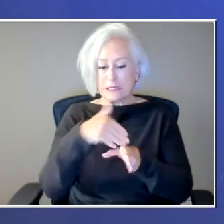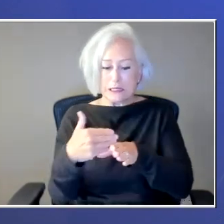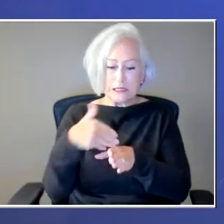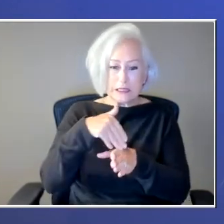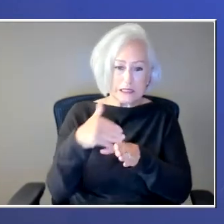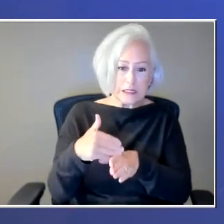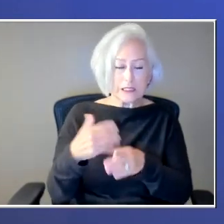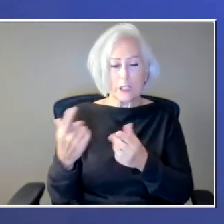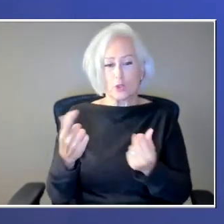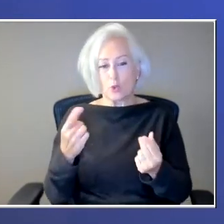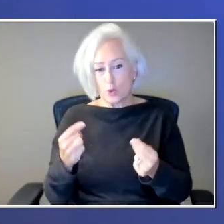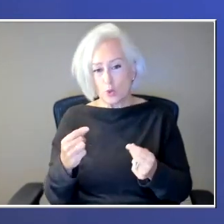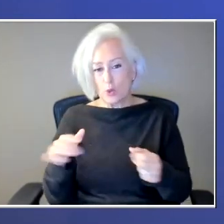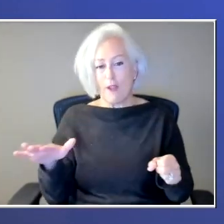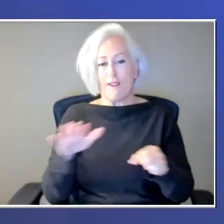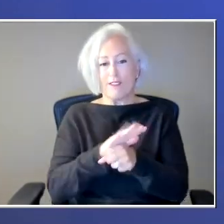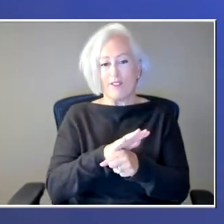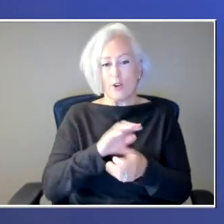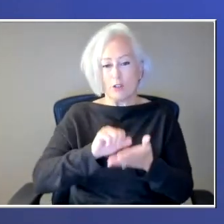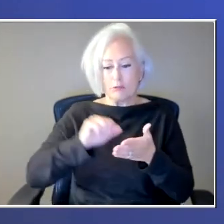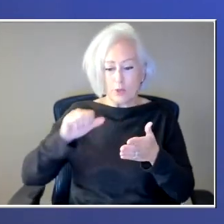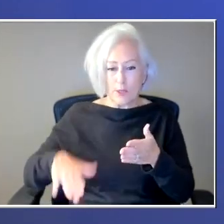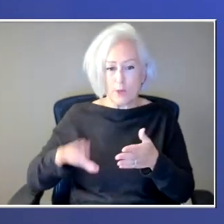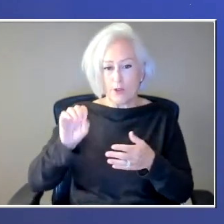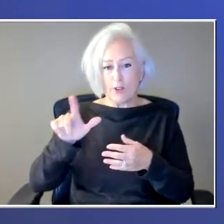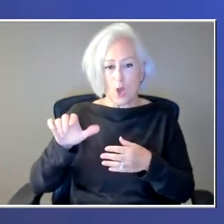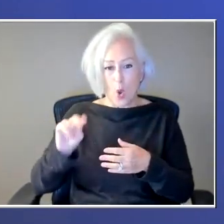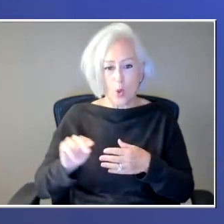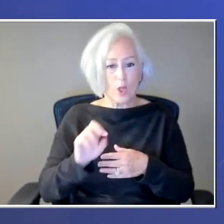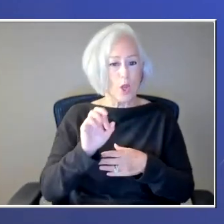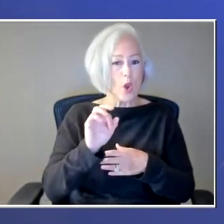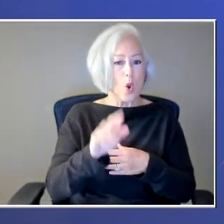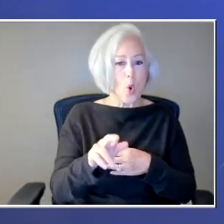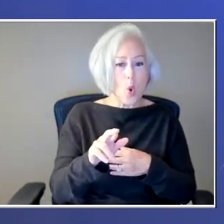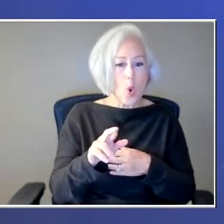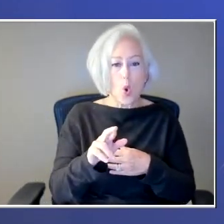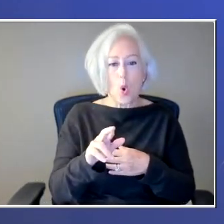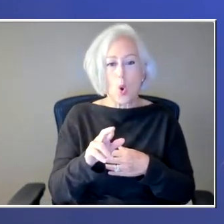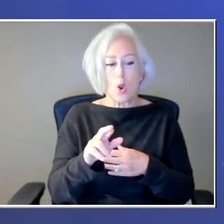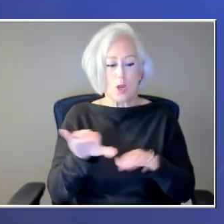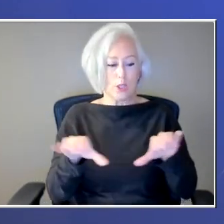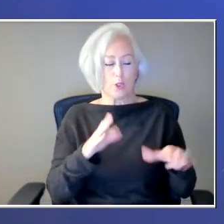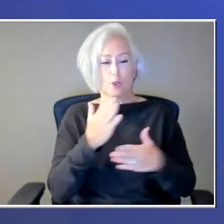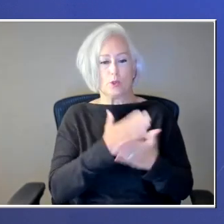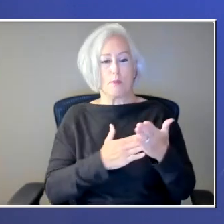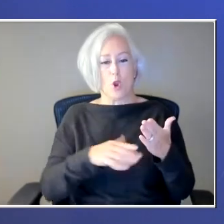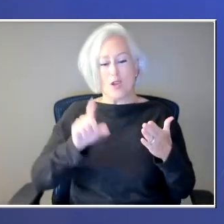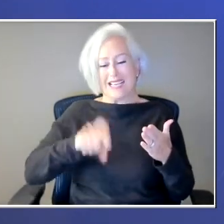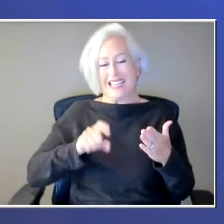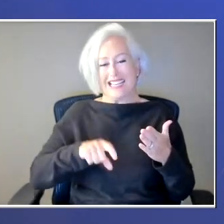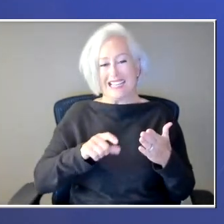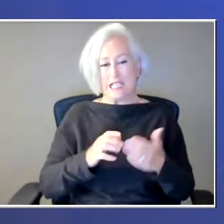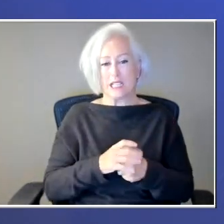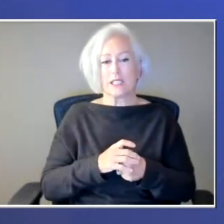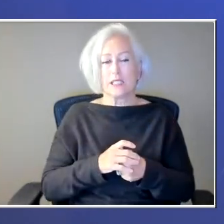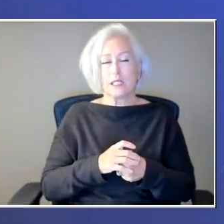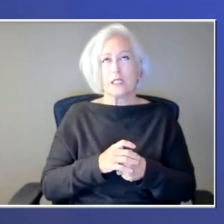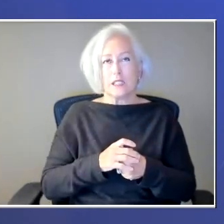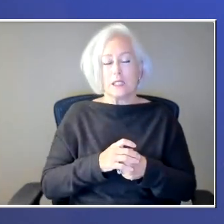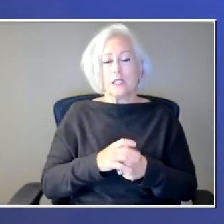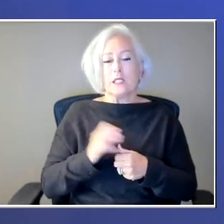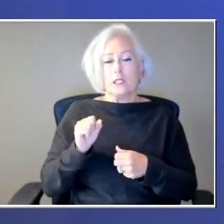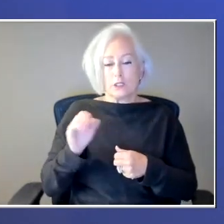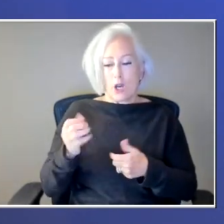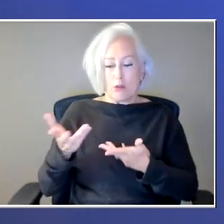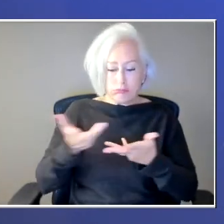my whole colon or just doing the part that needed to be taken out, and so talking with people